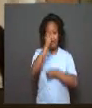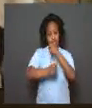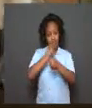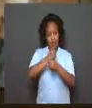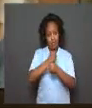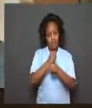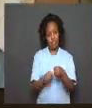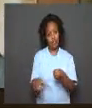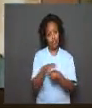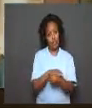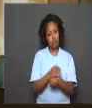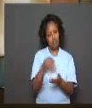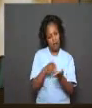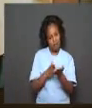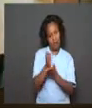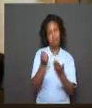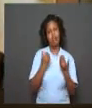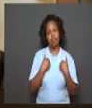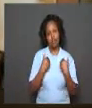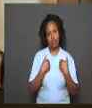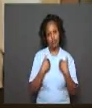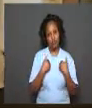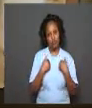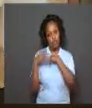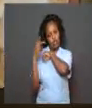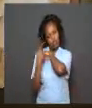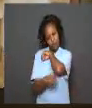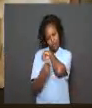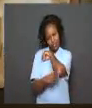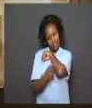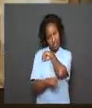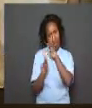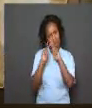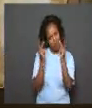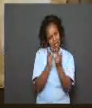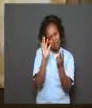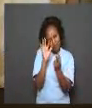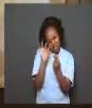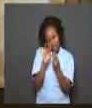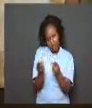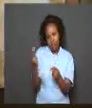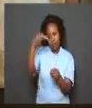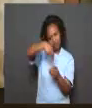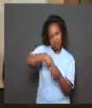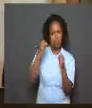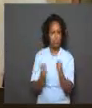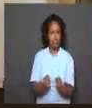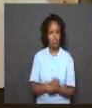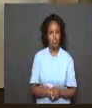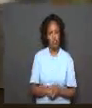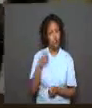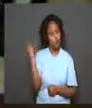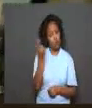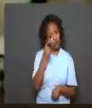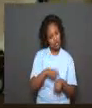will also have the right to join a political party of your choice. You always